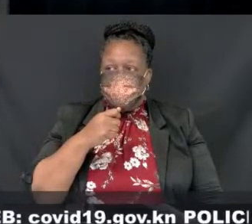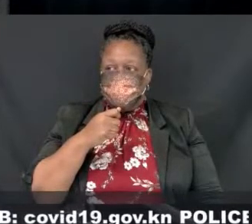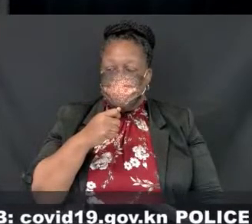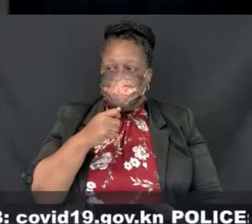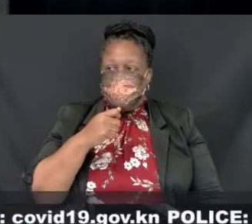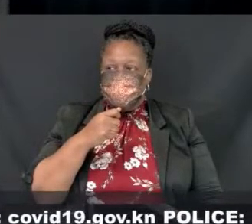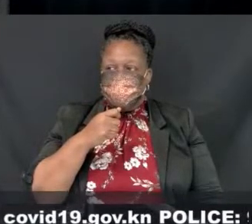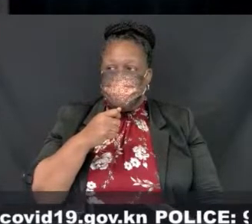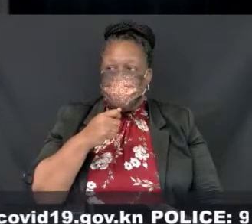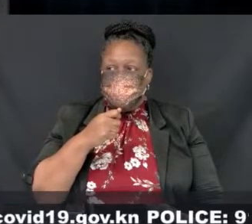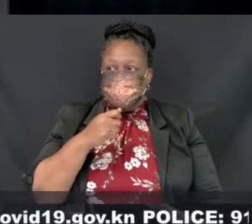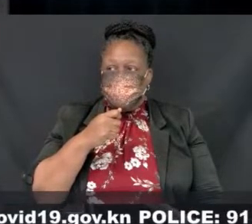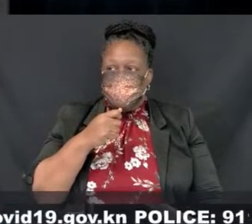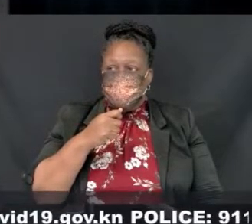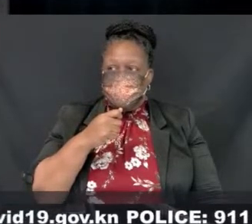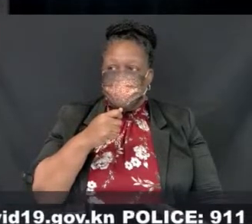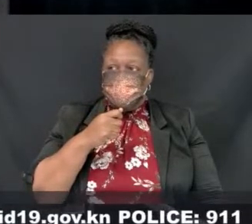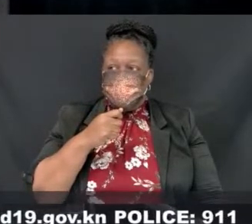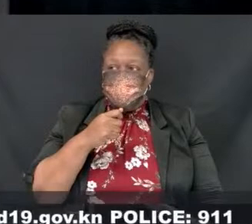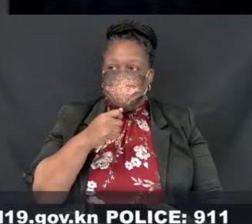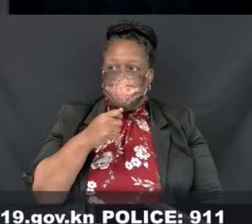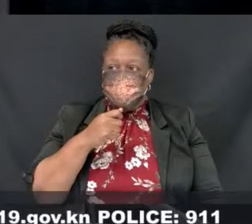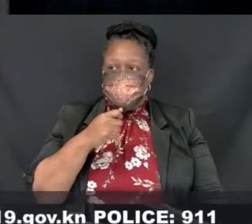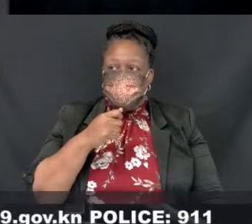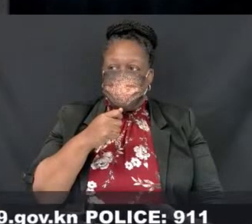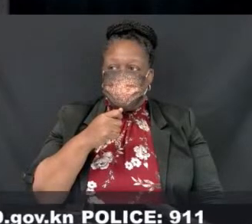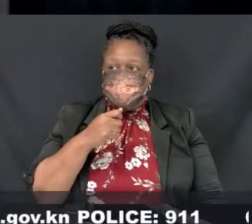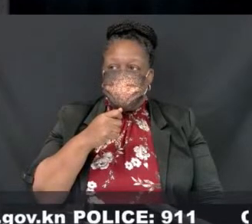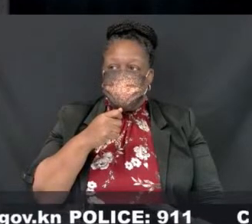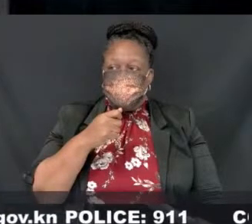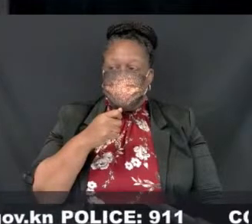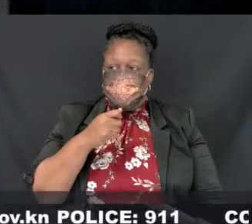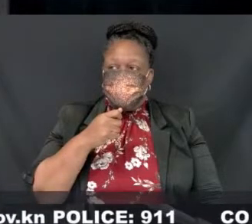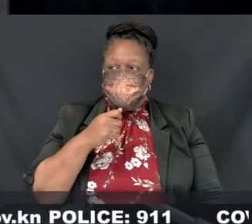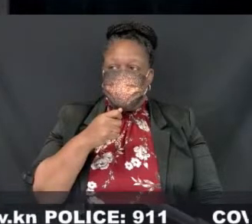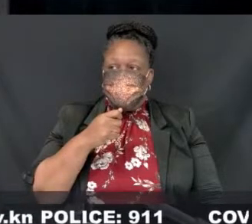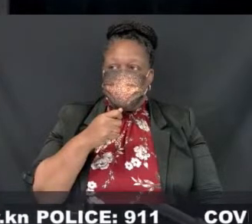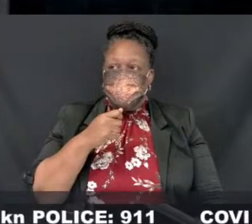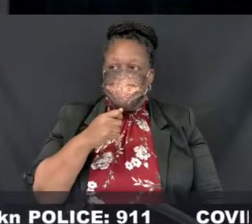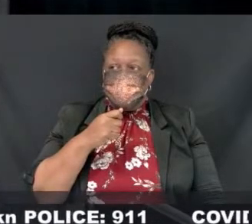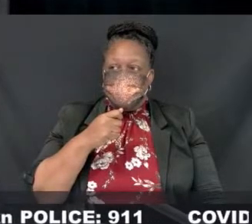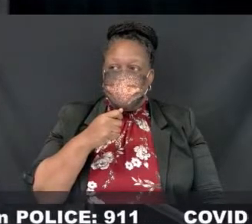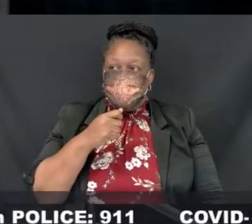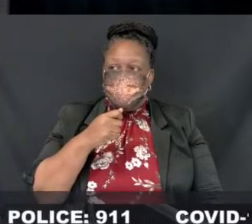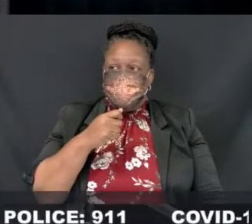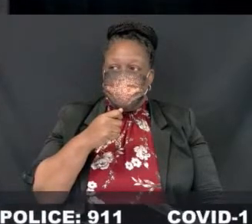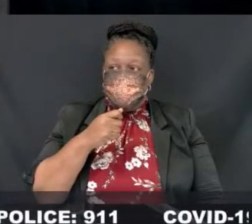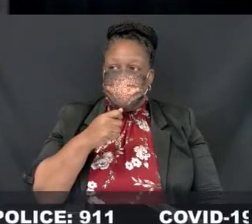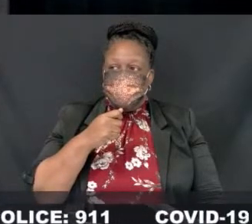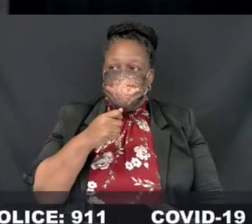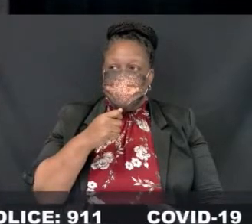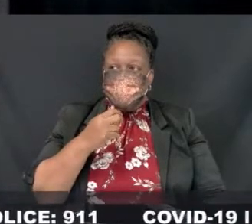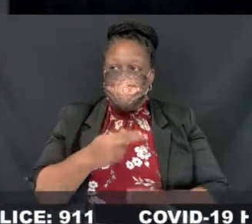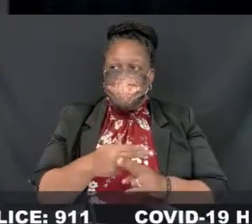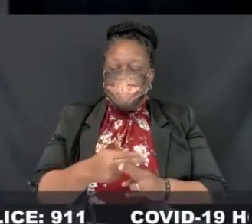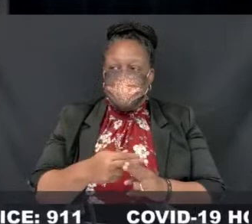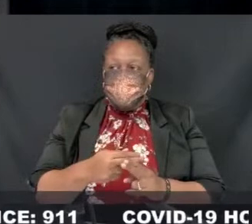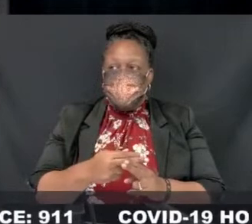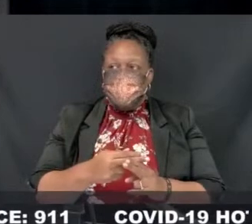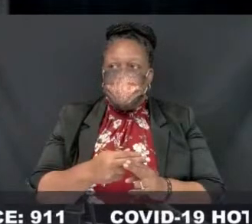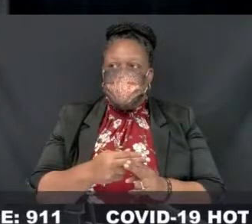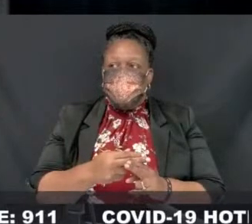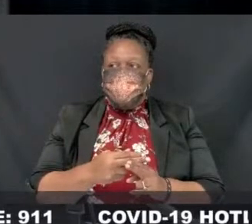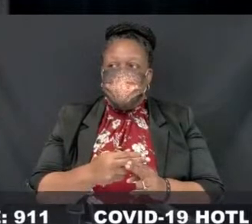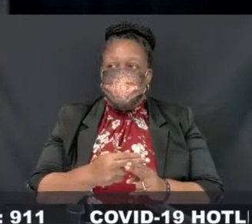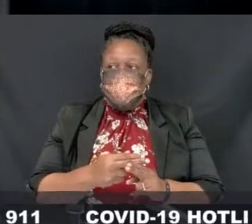Rodriguez. She's with a Q. In Spanish, we use the G, Rodriguez. So,